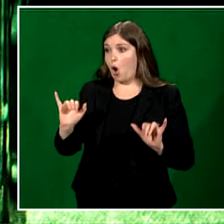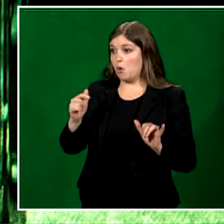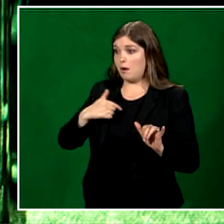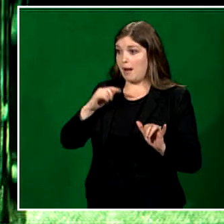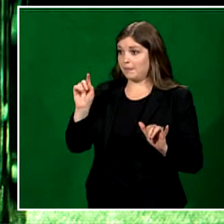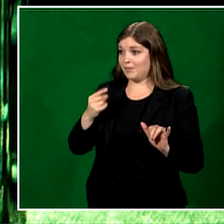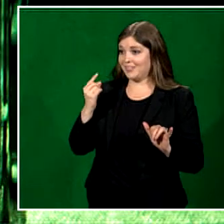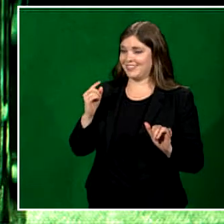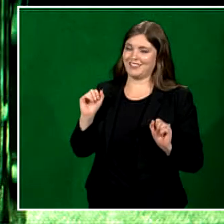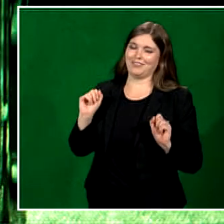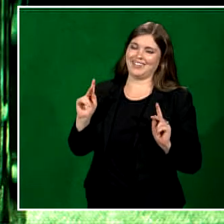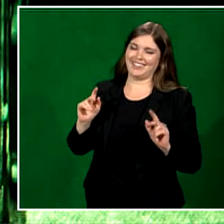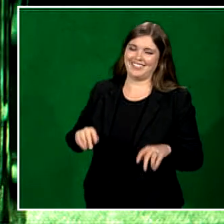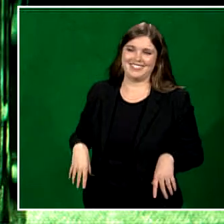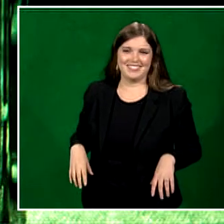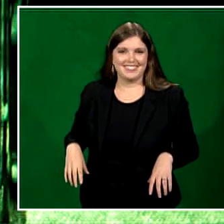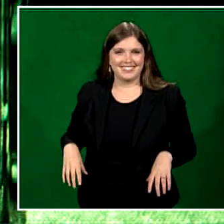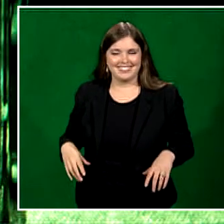Okay.